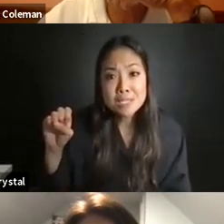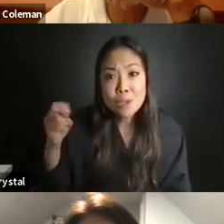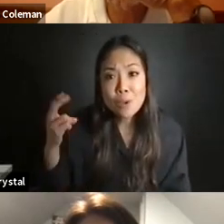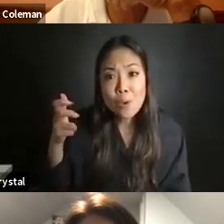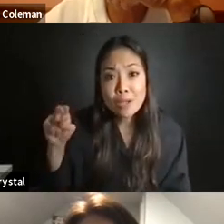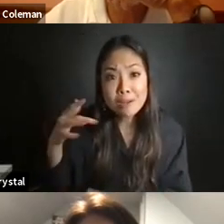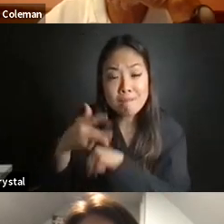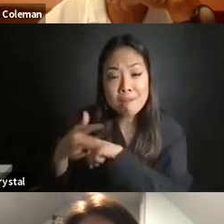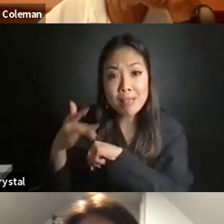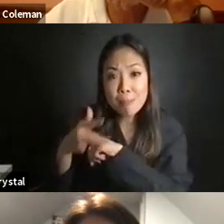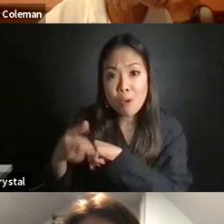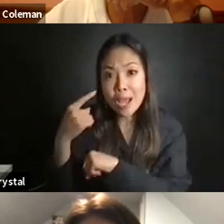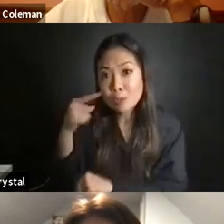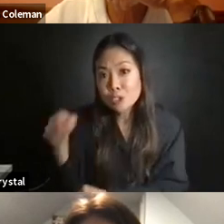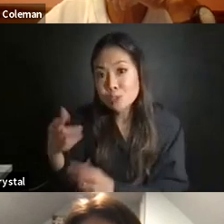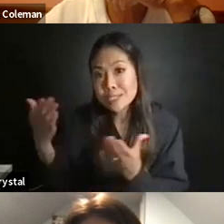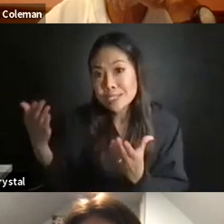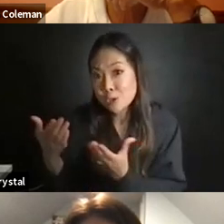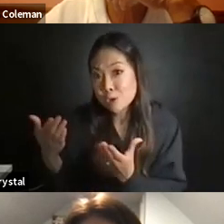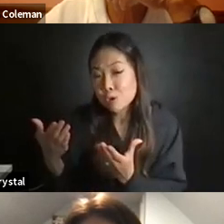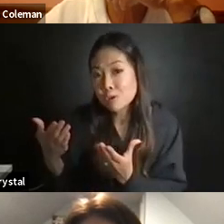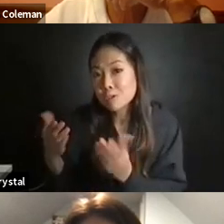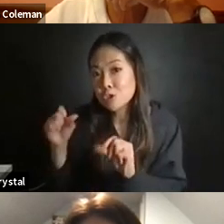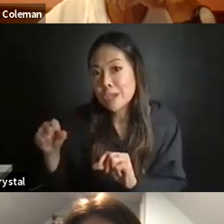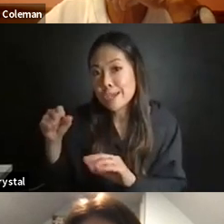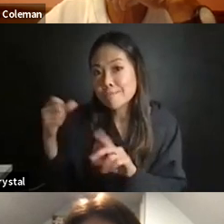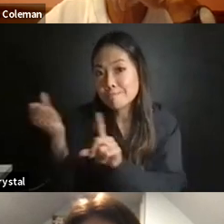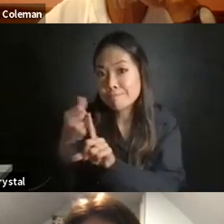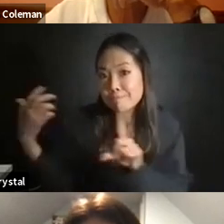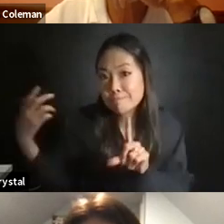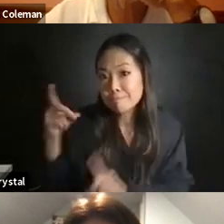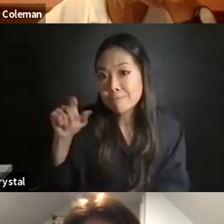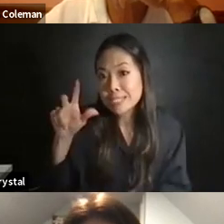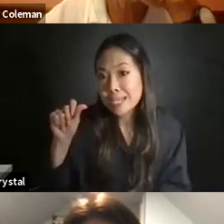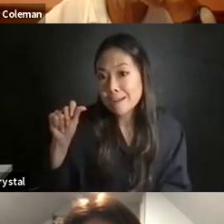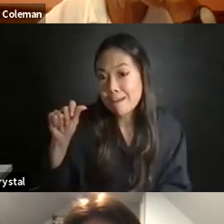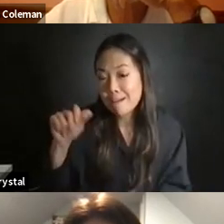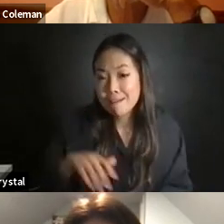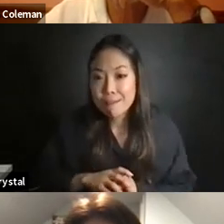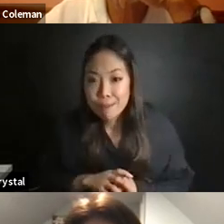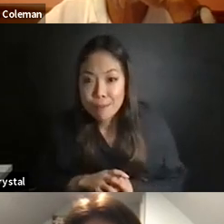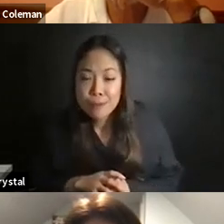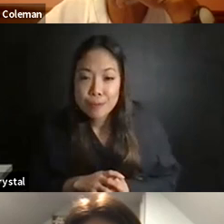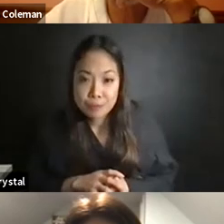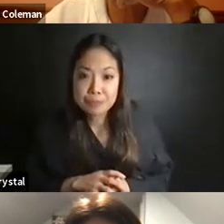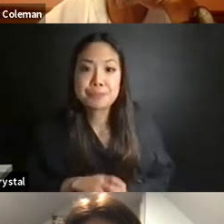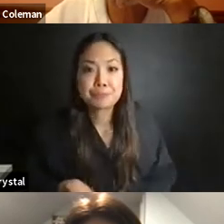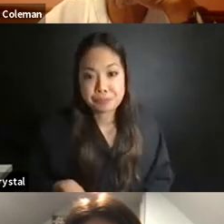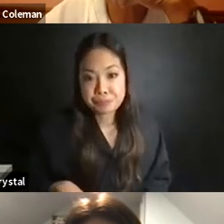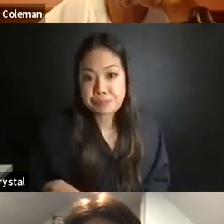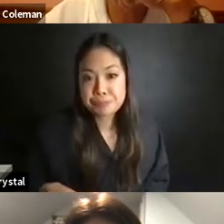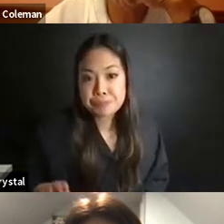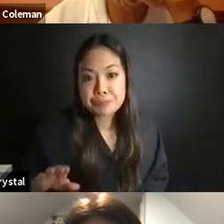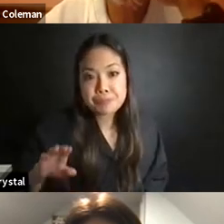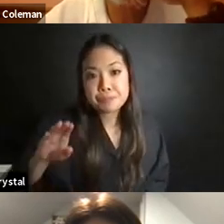little bit more deeply about the data and how it's captured hi daisya um that's a great question miss